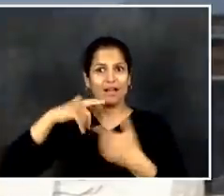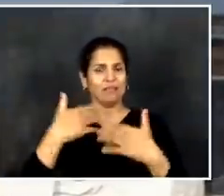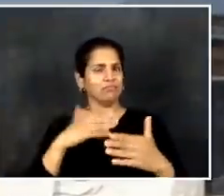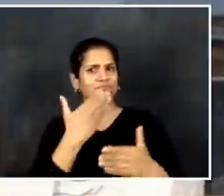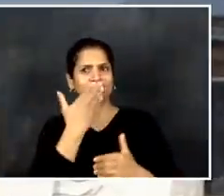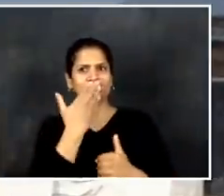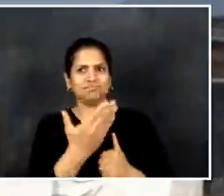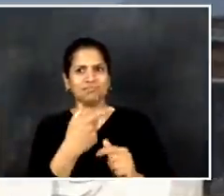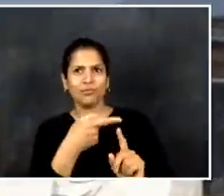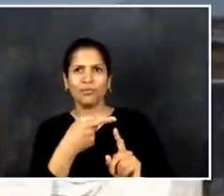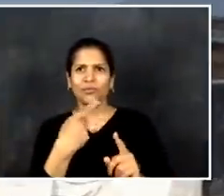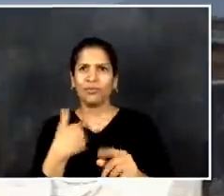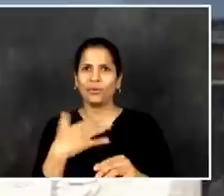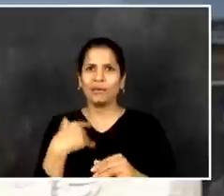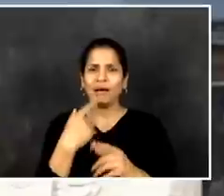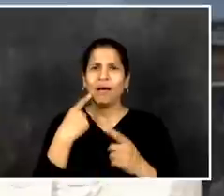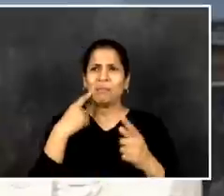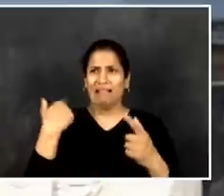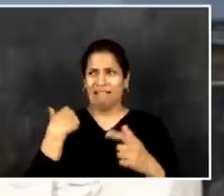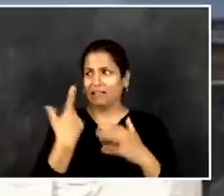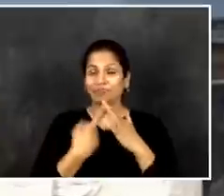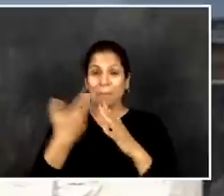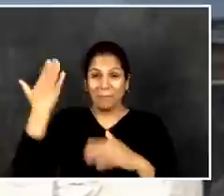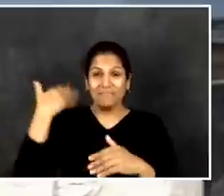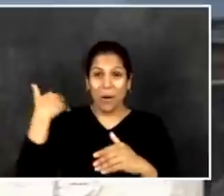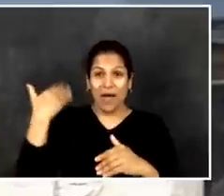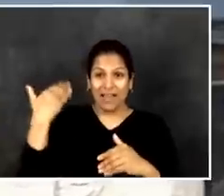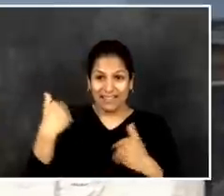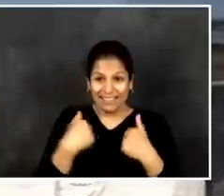understandably. What helped you overcome the doubt?